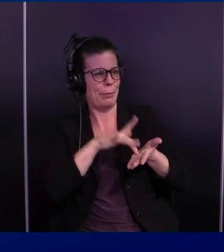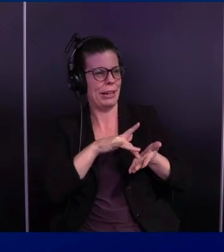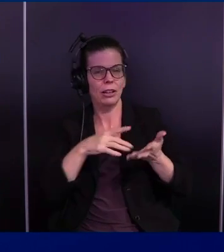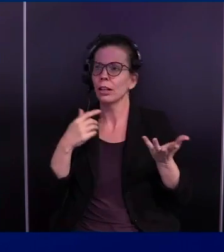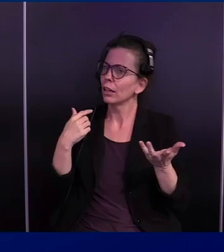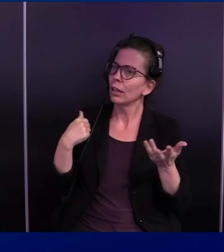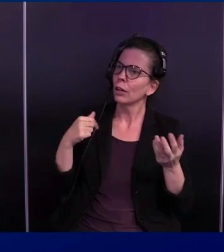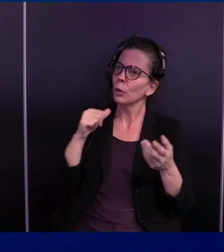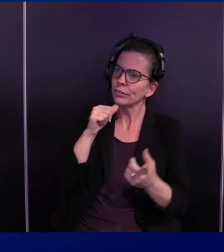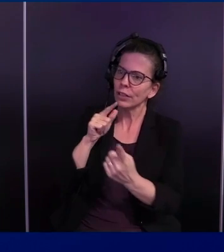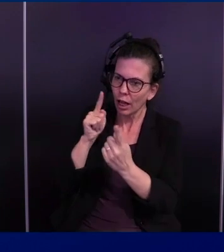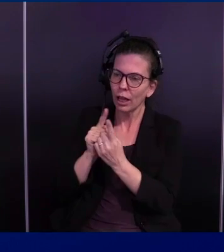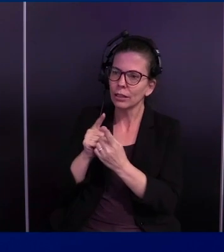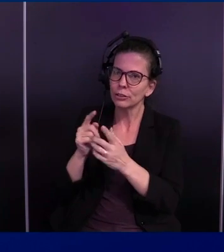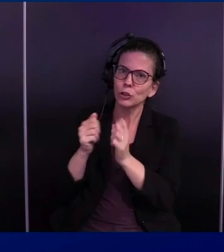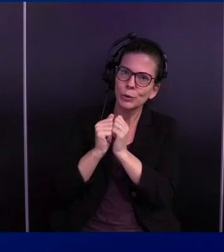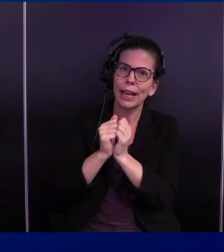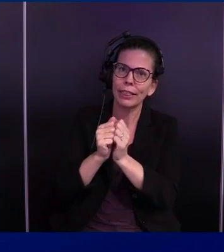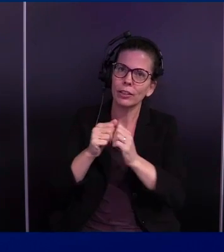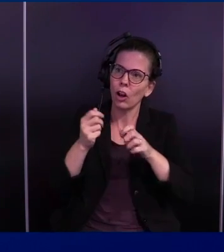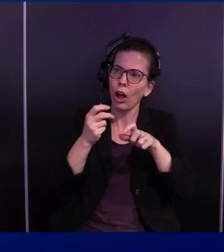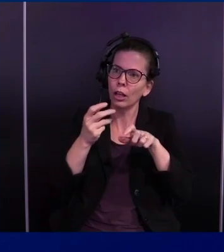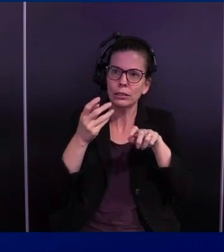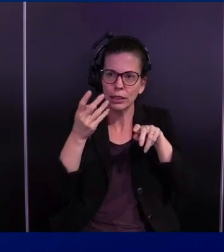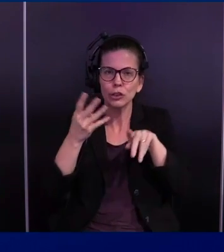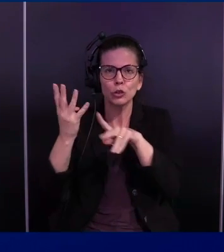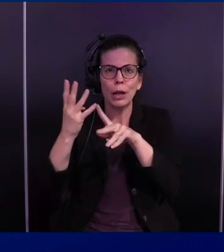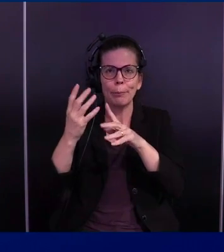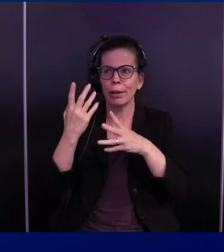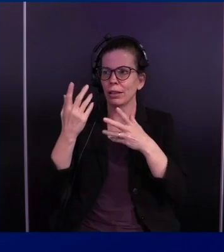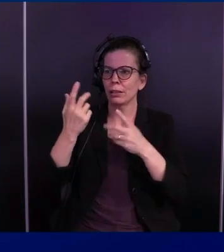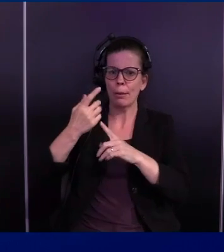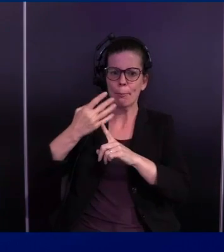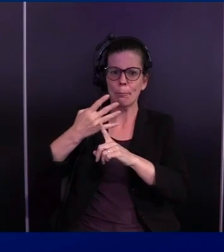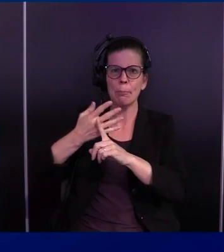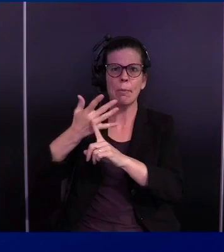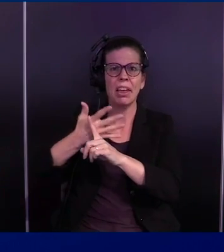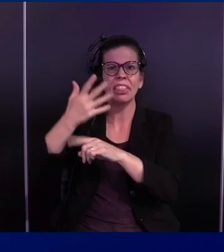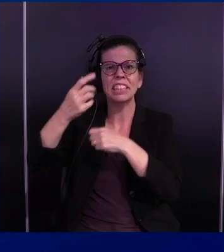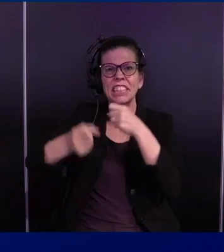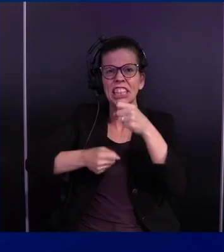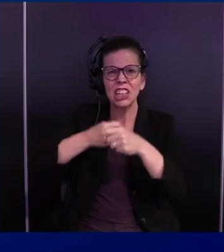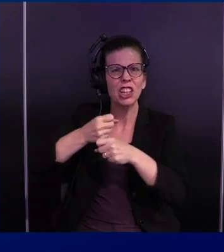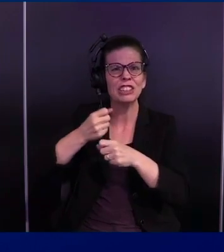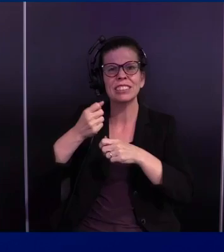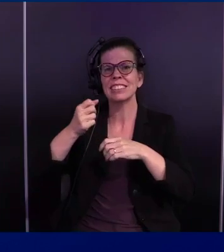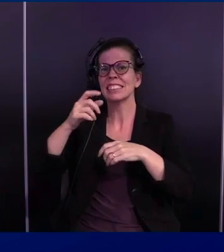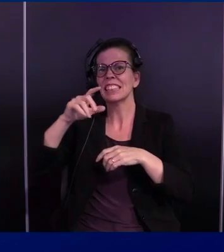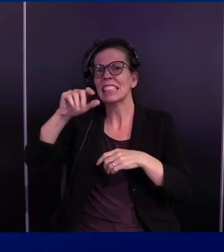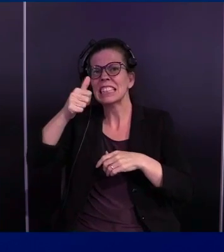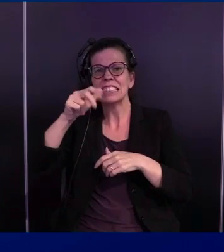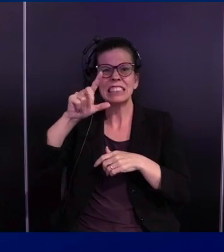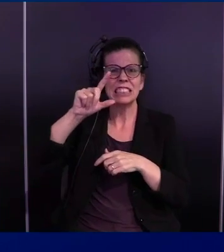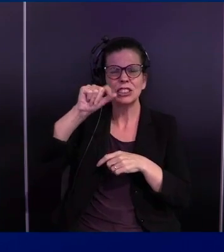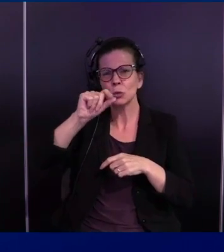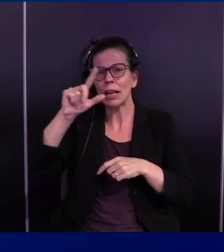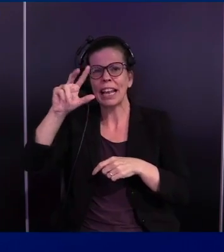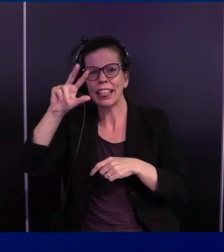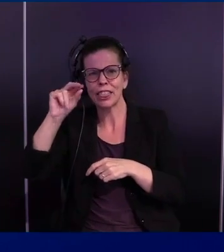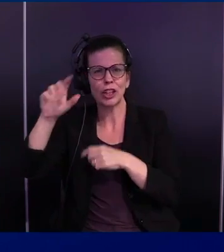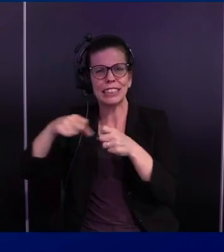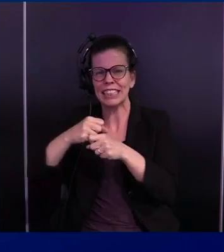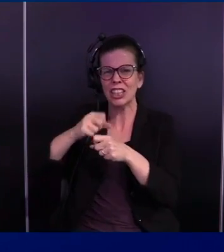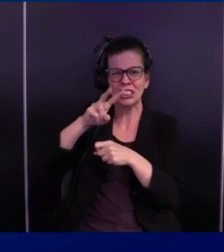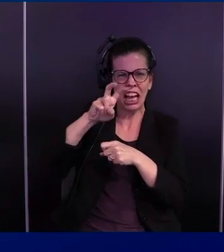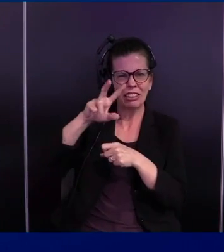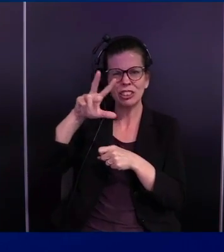we haven't been together on stream in, what, months? Years? Months, years. Decades for sure. Centuries? Millennium?